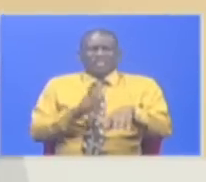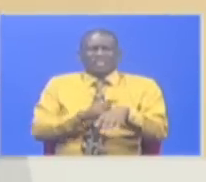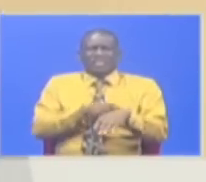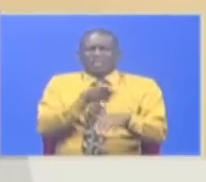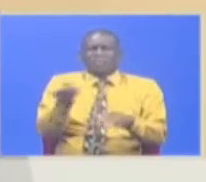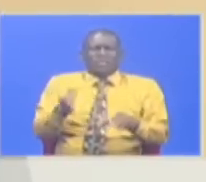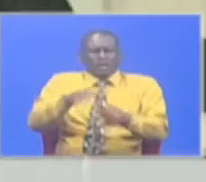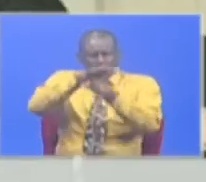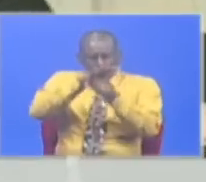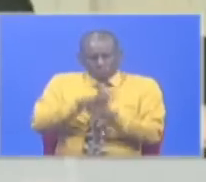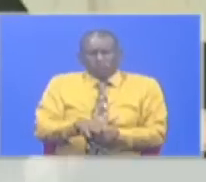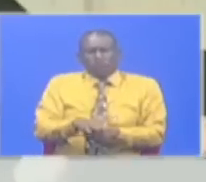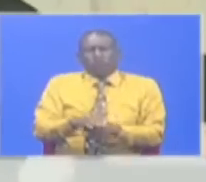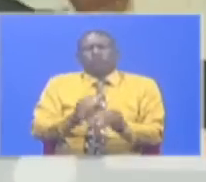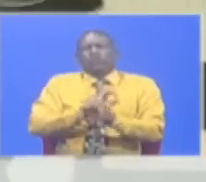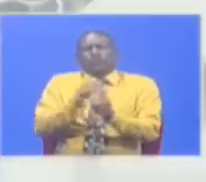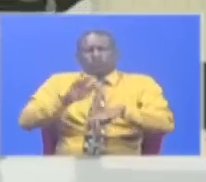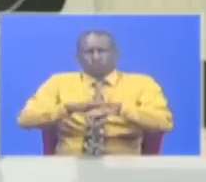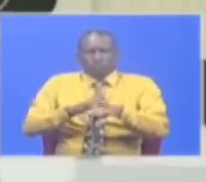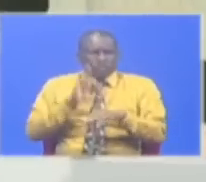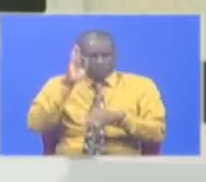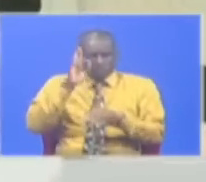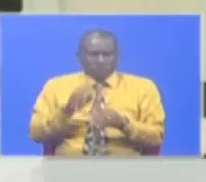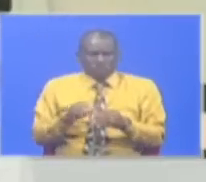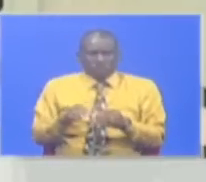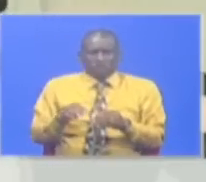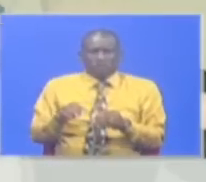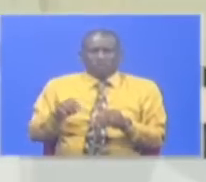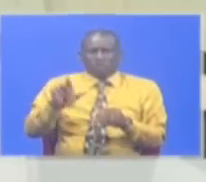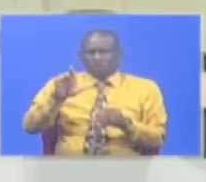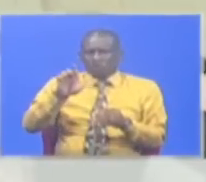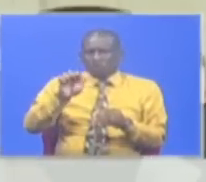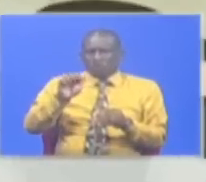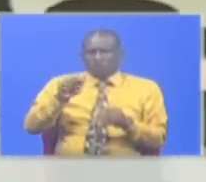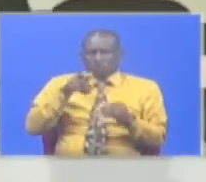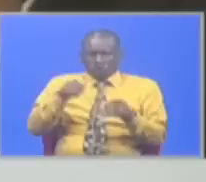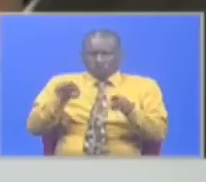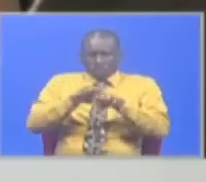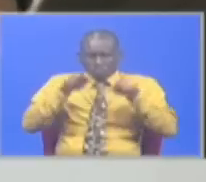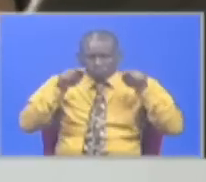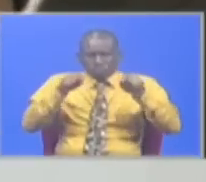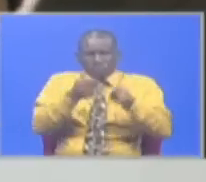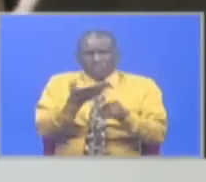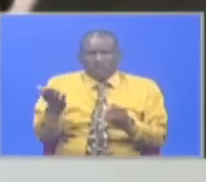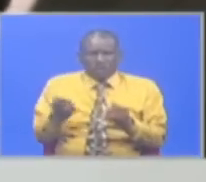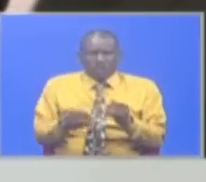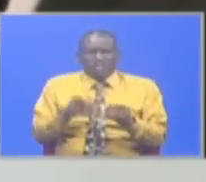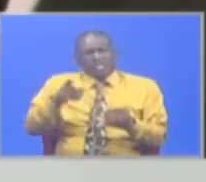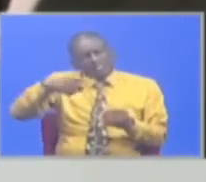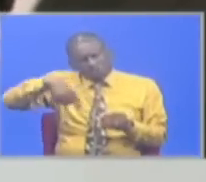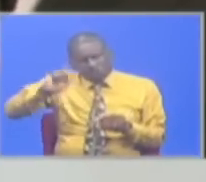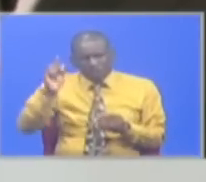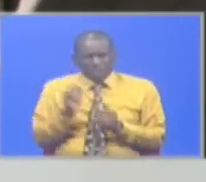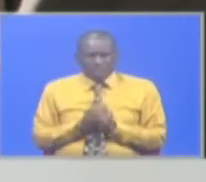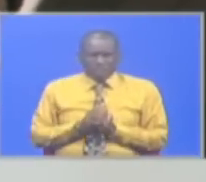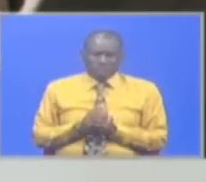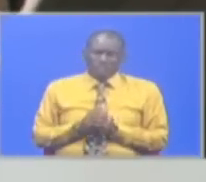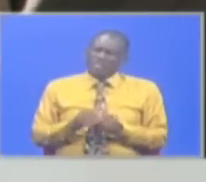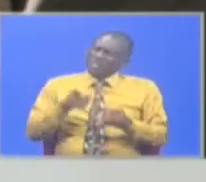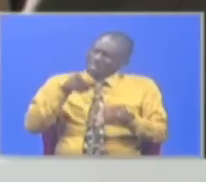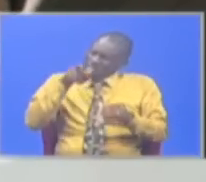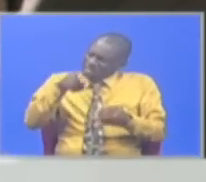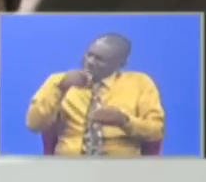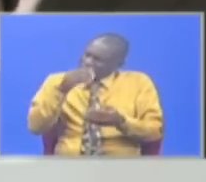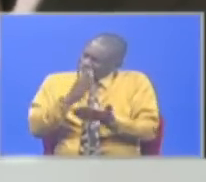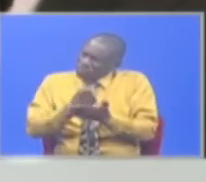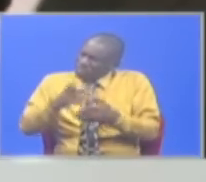being criticized. Lawyers have not been without blame either. Is it right for